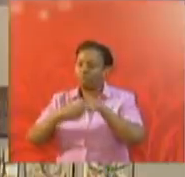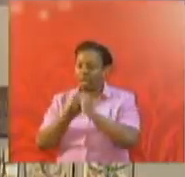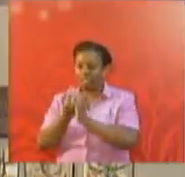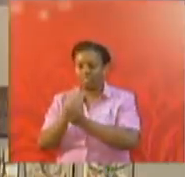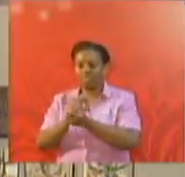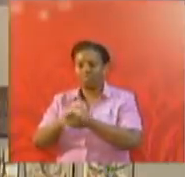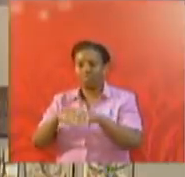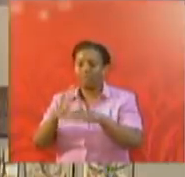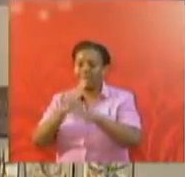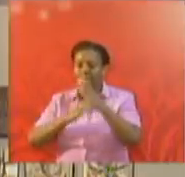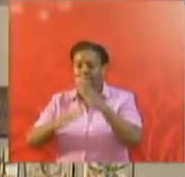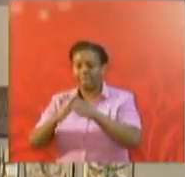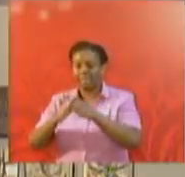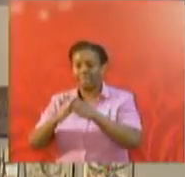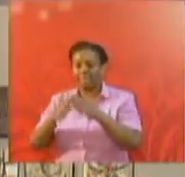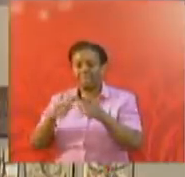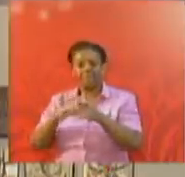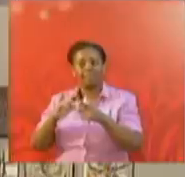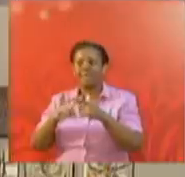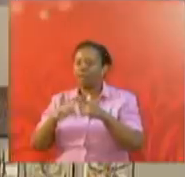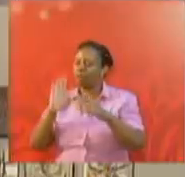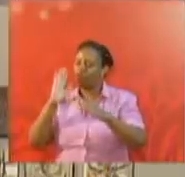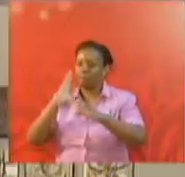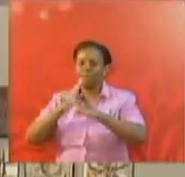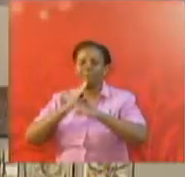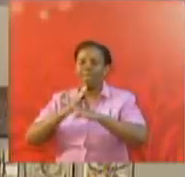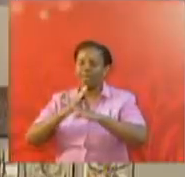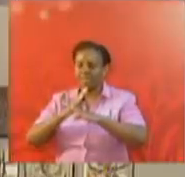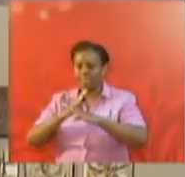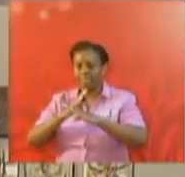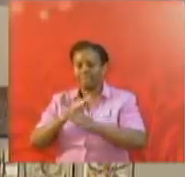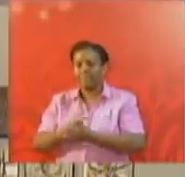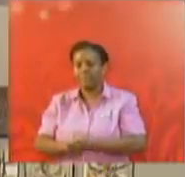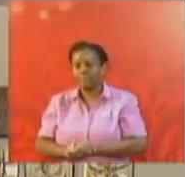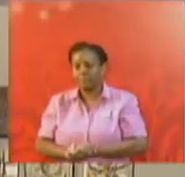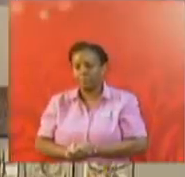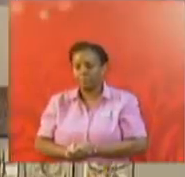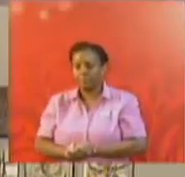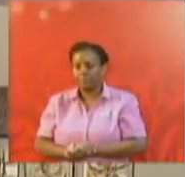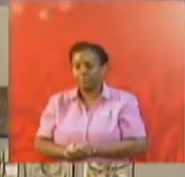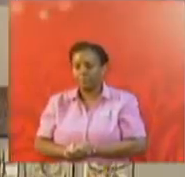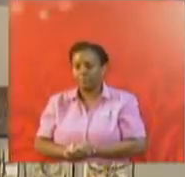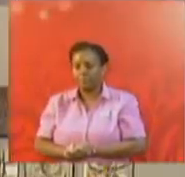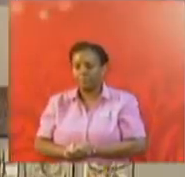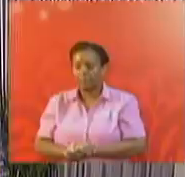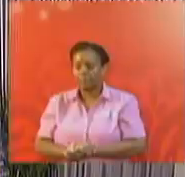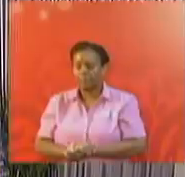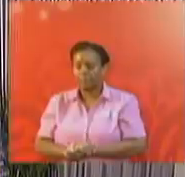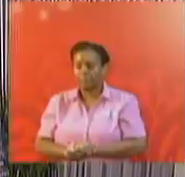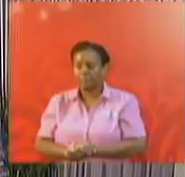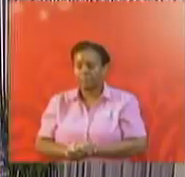the guidelines are taken as a whole, as a package, because they do help to cover scenarios such as the one that you're asking about now.